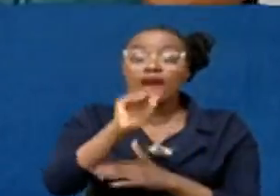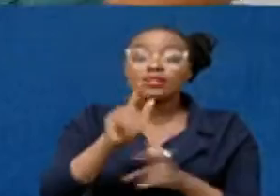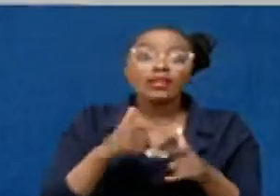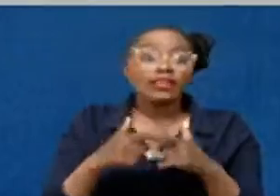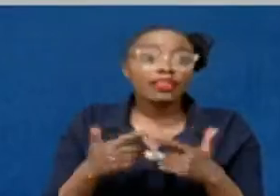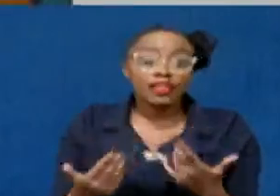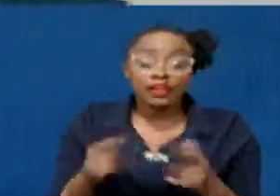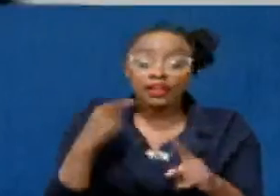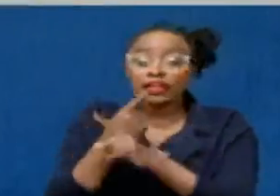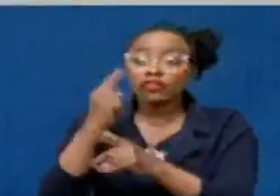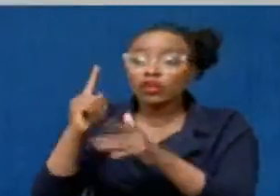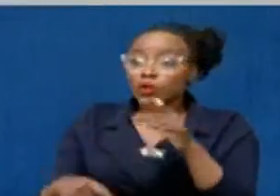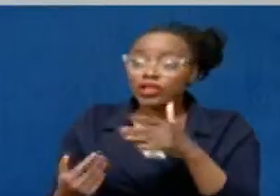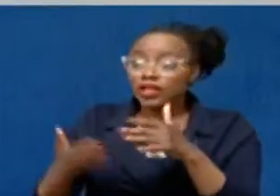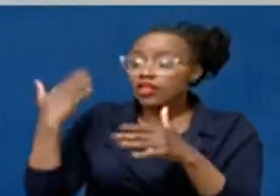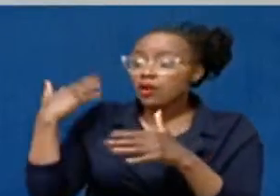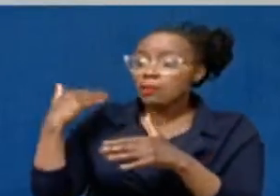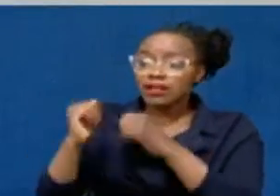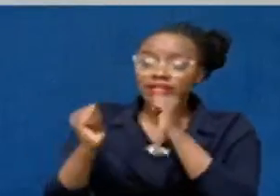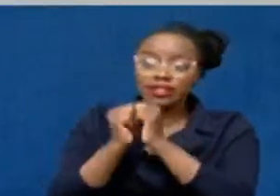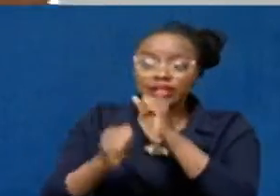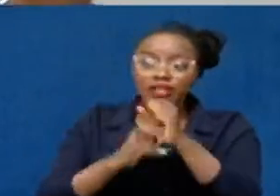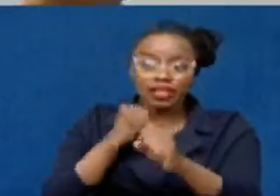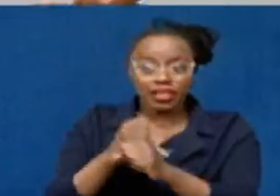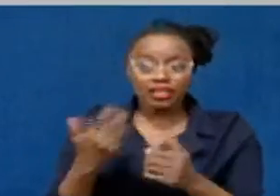what will be different in the past 10 years?